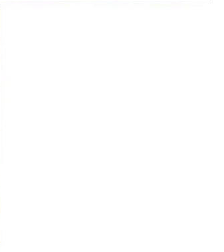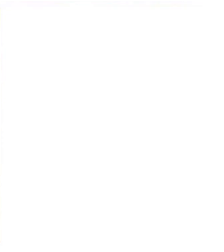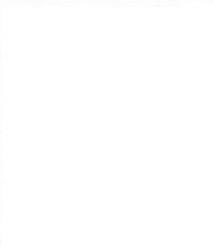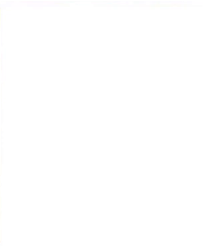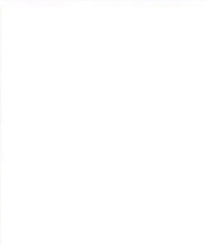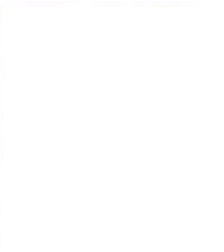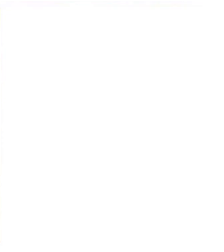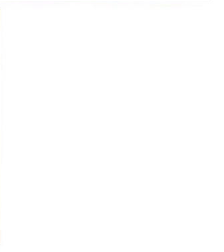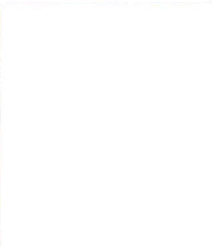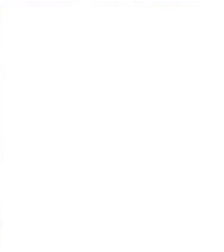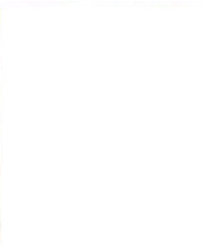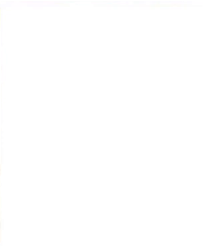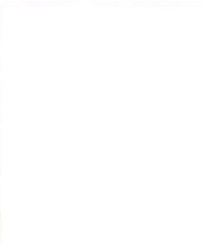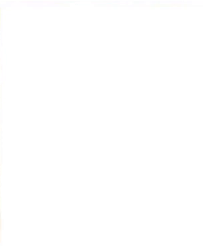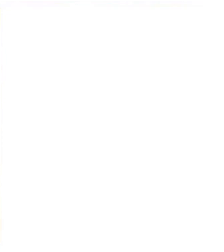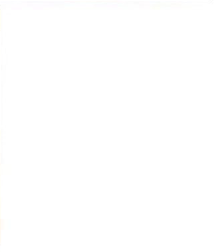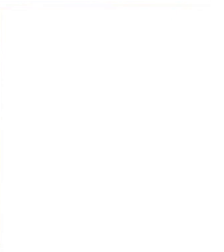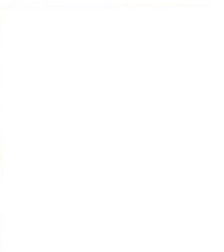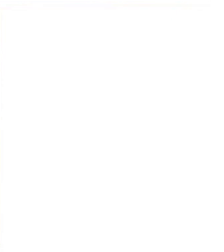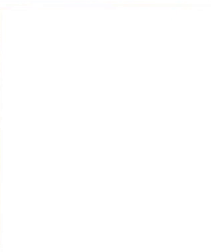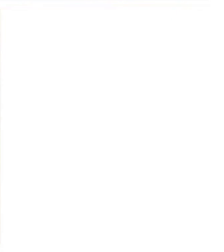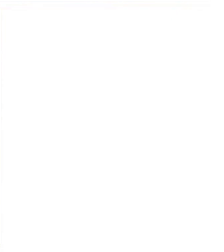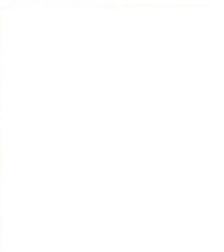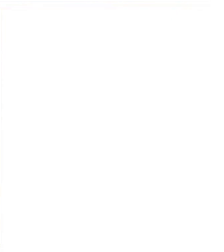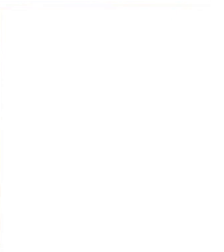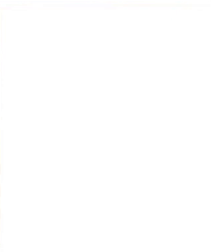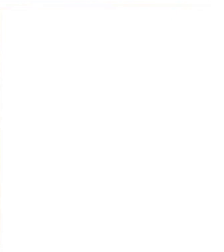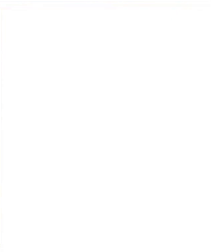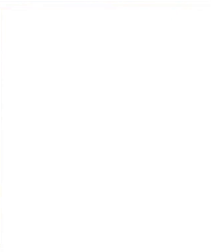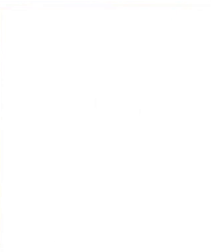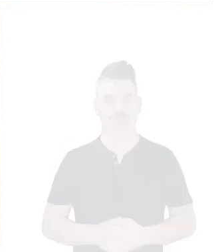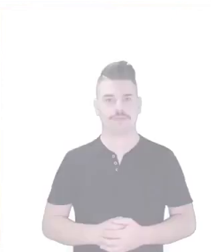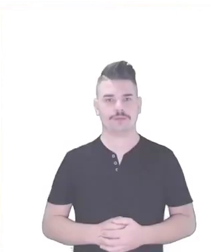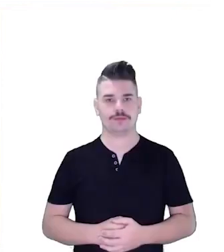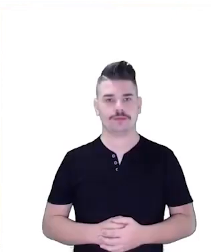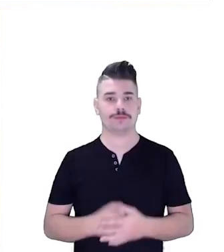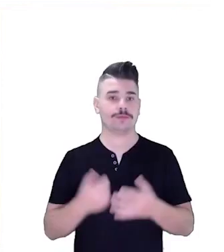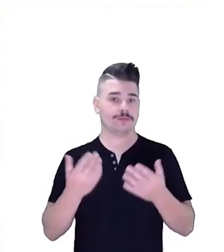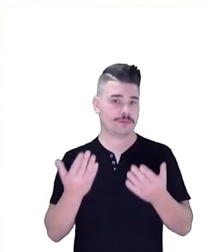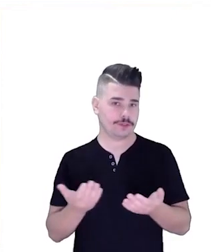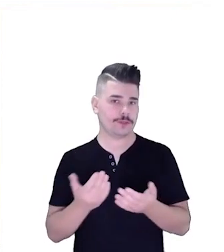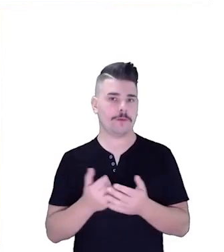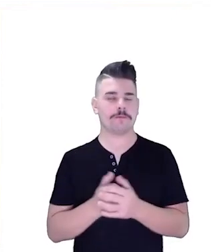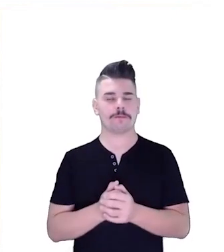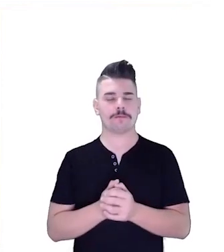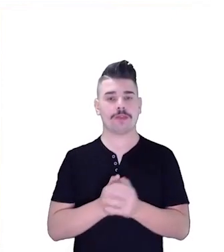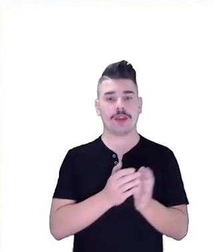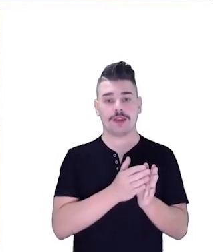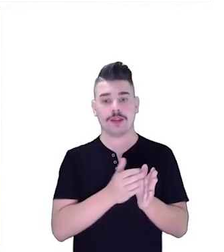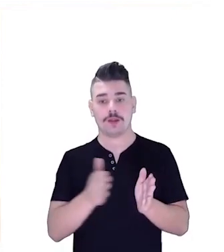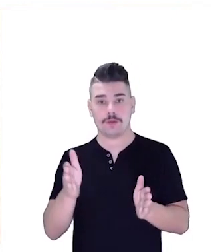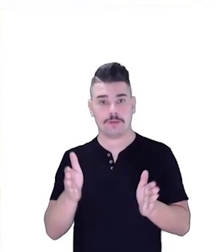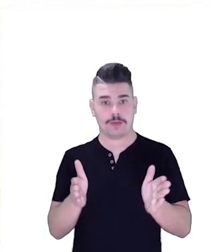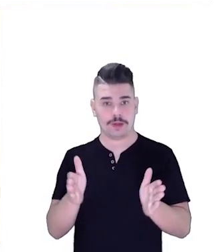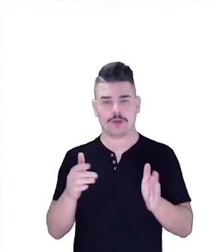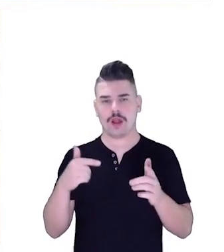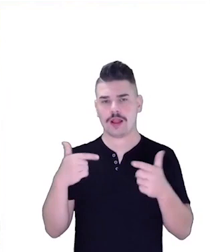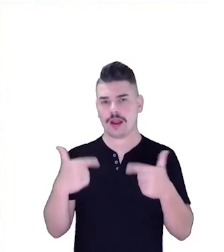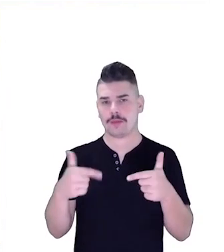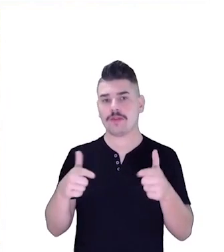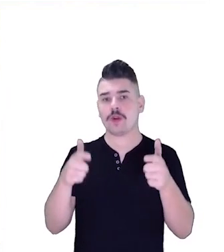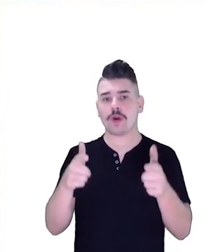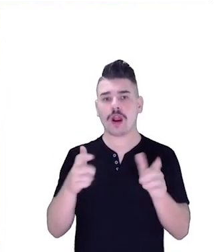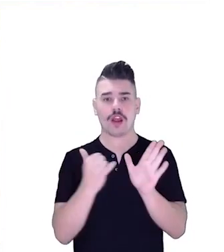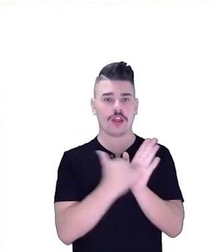community, they asked me to do a portrait of this group of friends. Então ela diz que